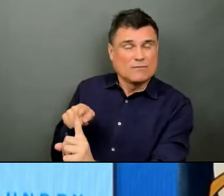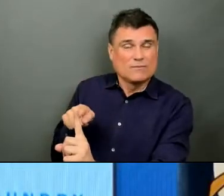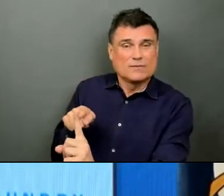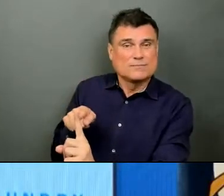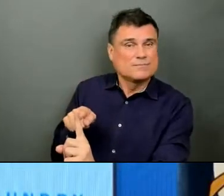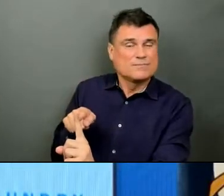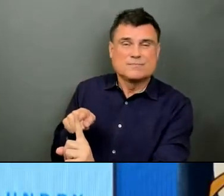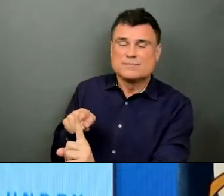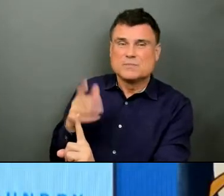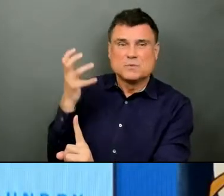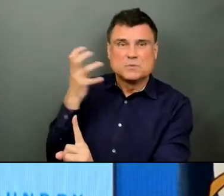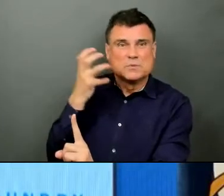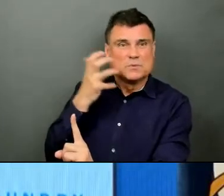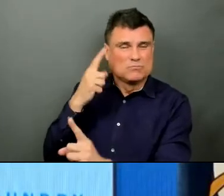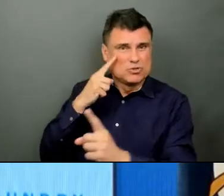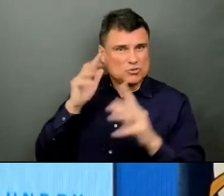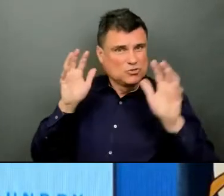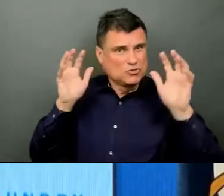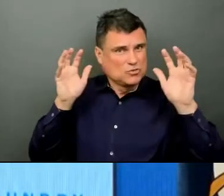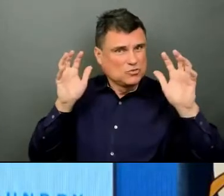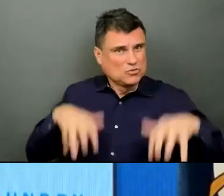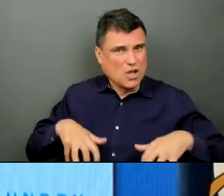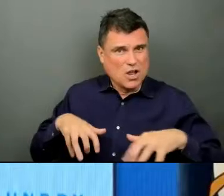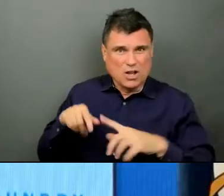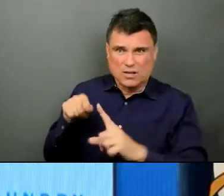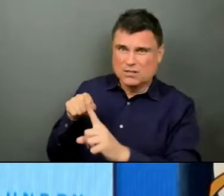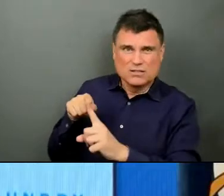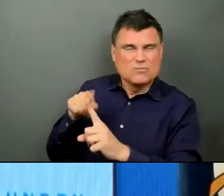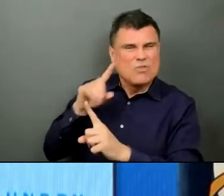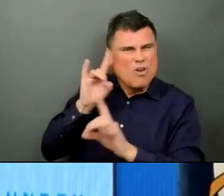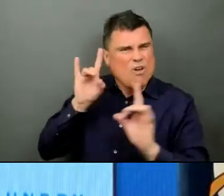this is a terrible story that just